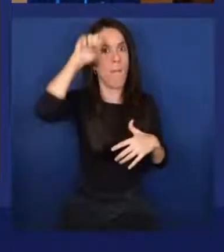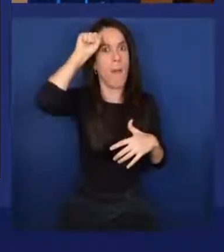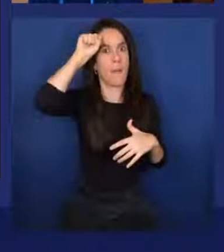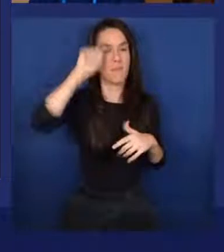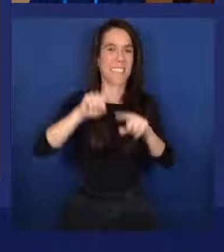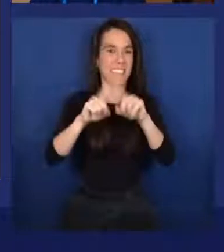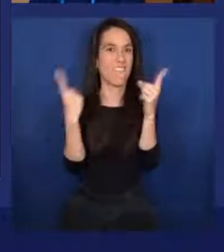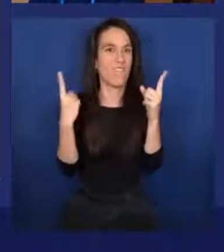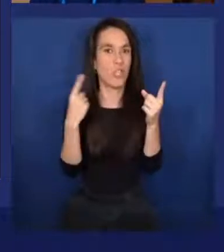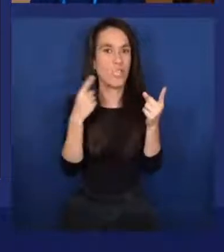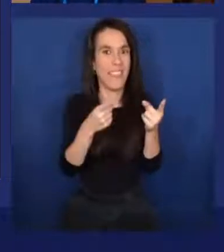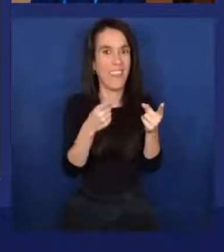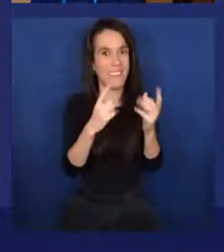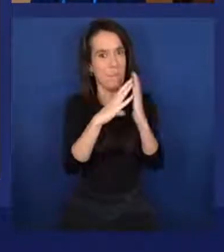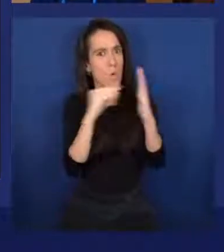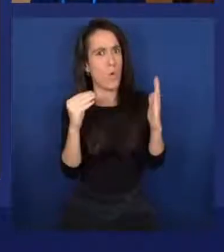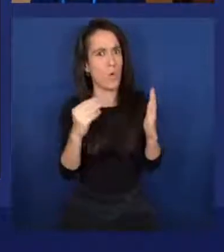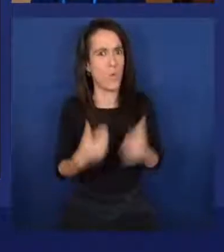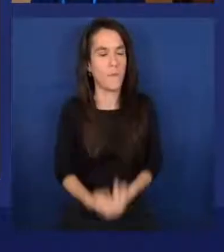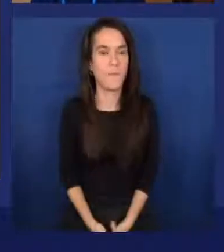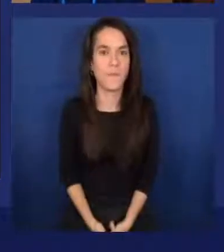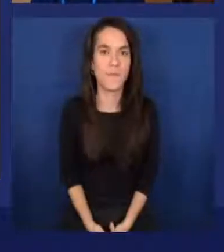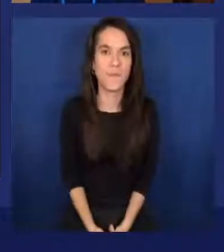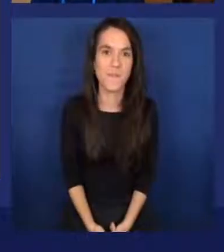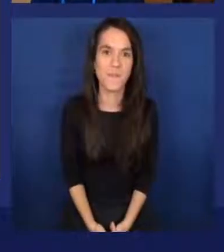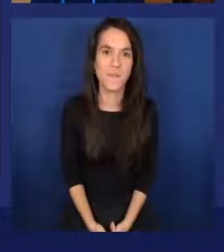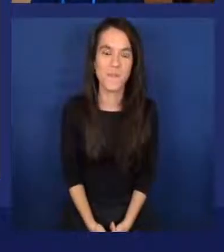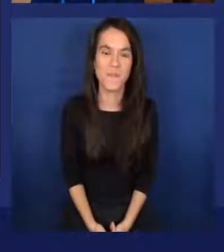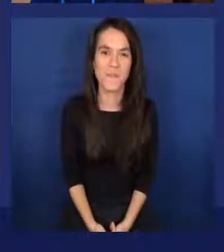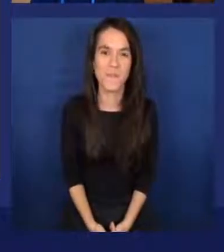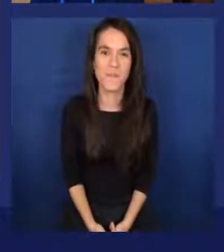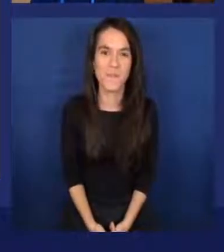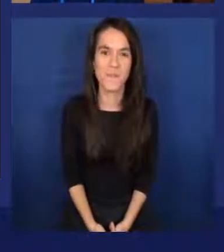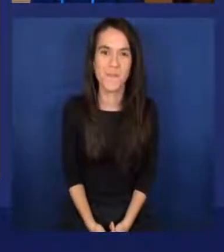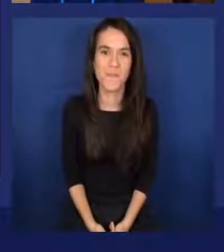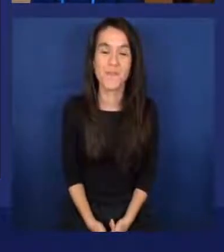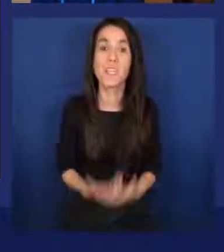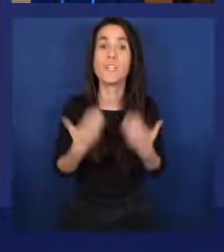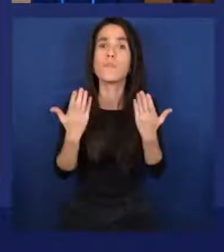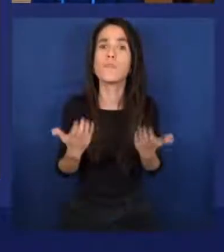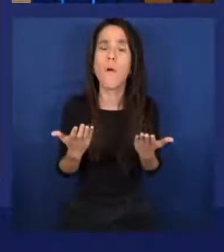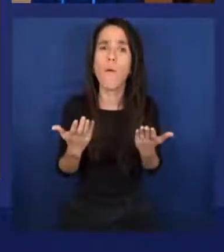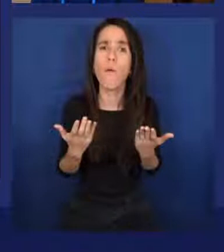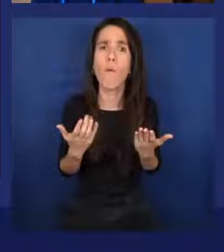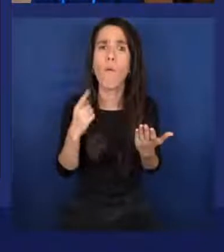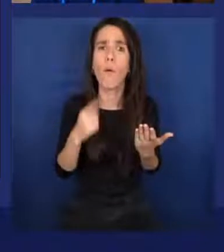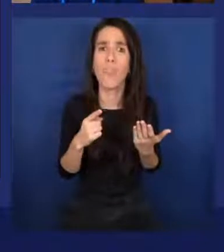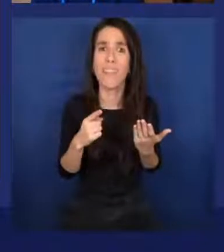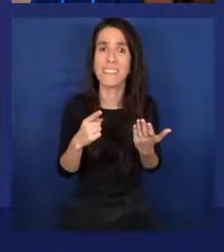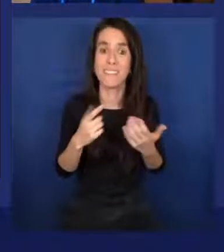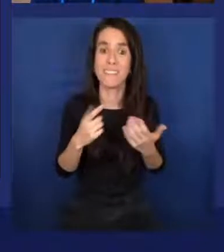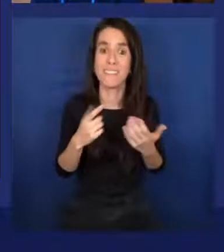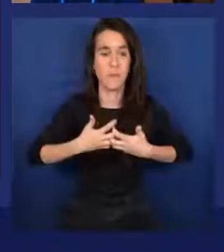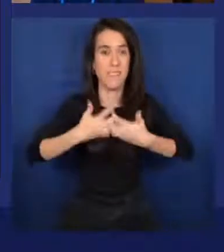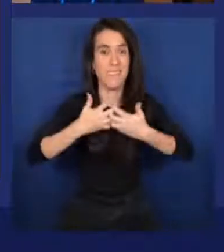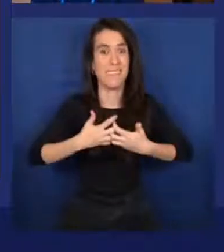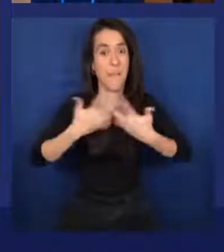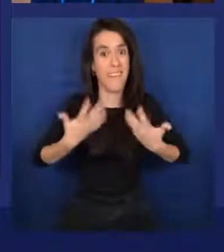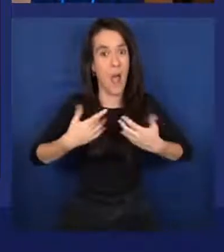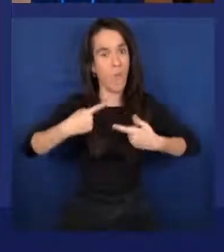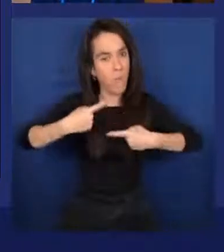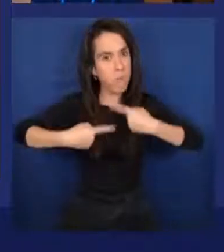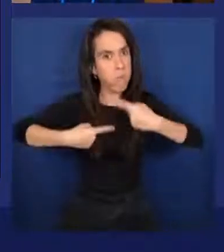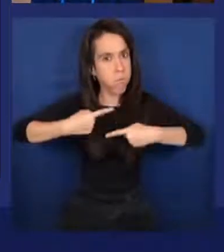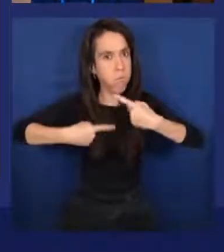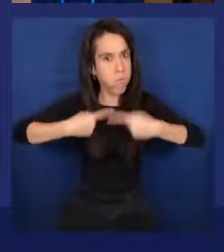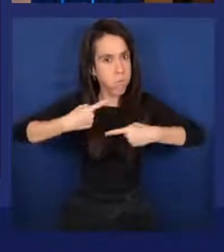model can store it. Yeah. Okay. So basically what it's doing is it's going through some process right now where it's looking